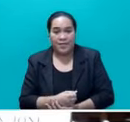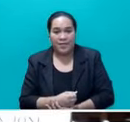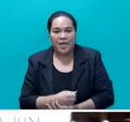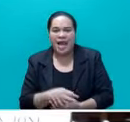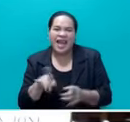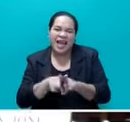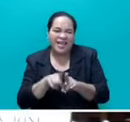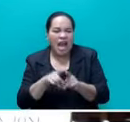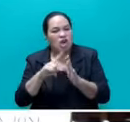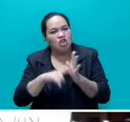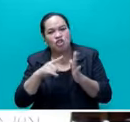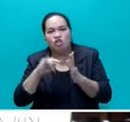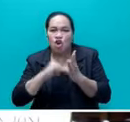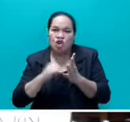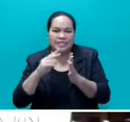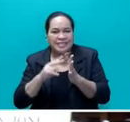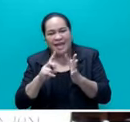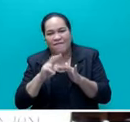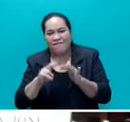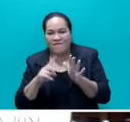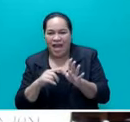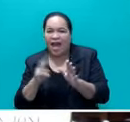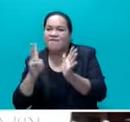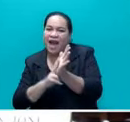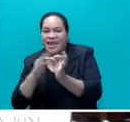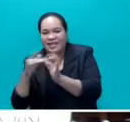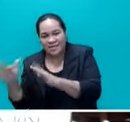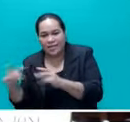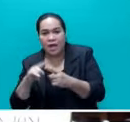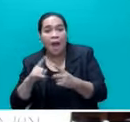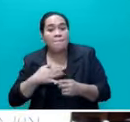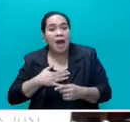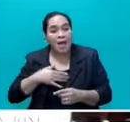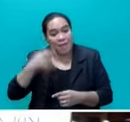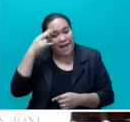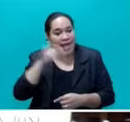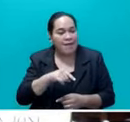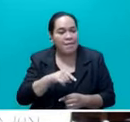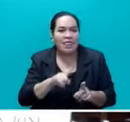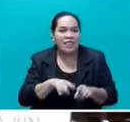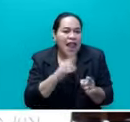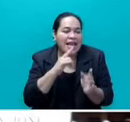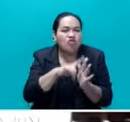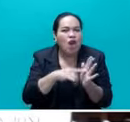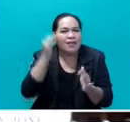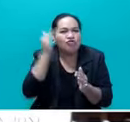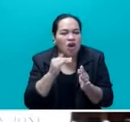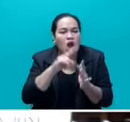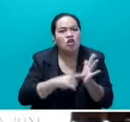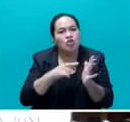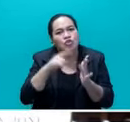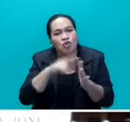Josefa Valenitambua, and my name is registered as Joe Vale, and I've got my, because everybody calls me Joe